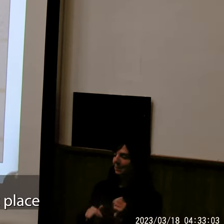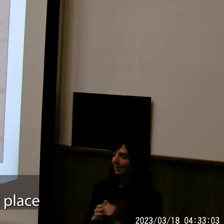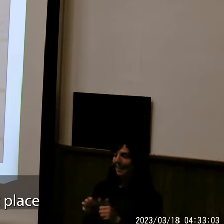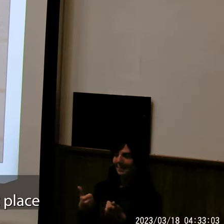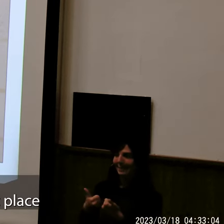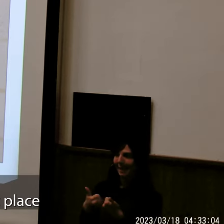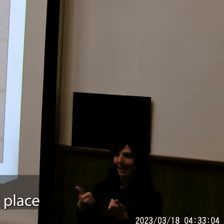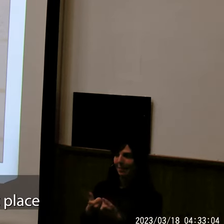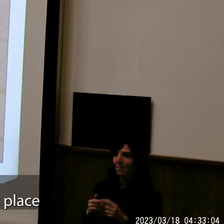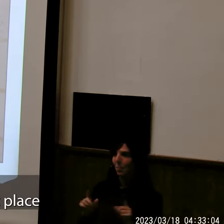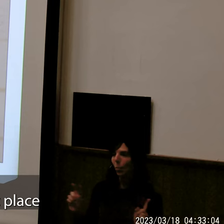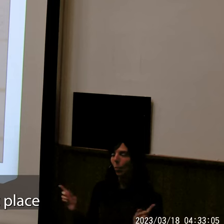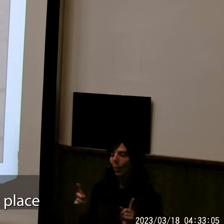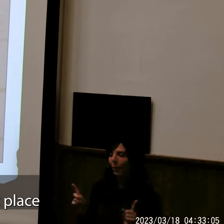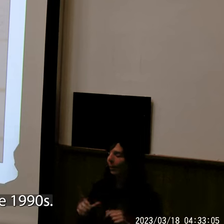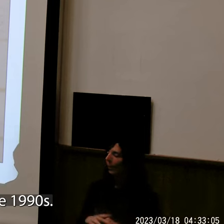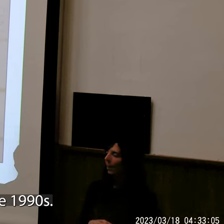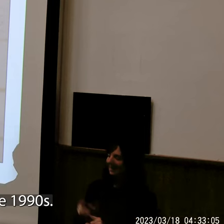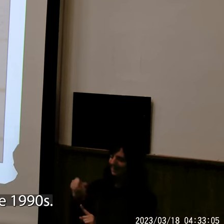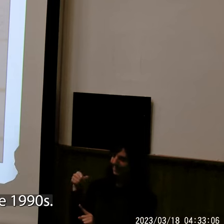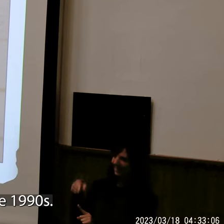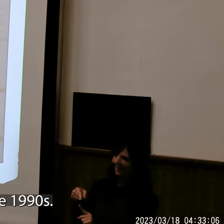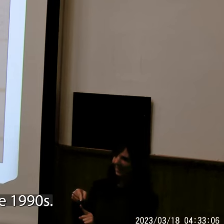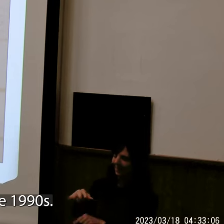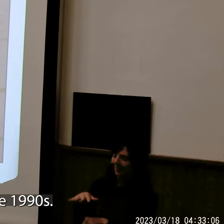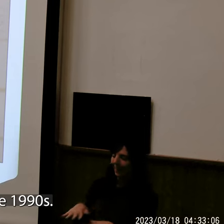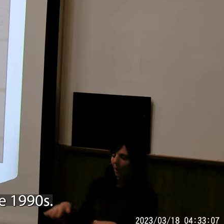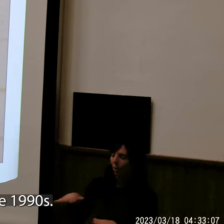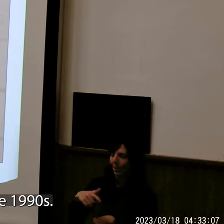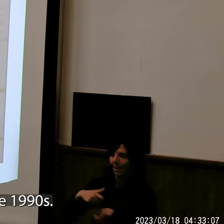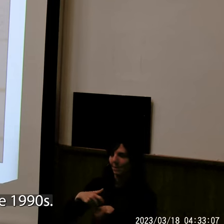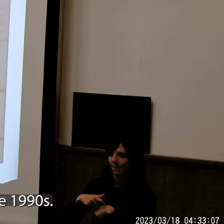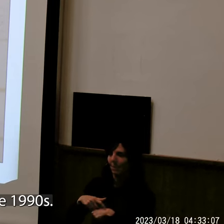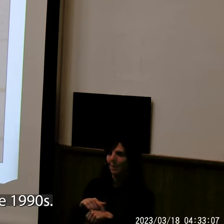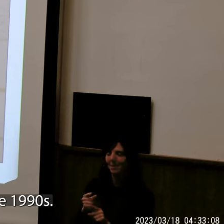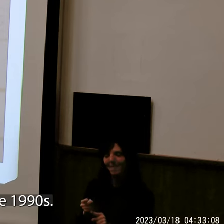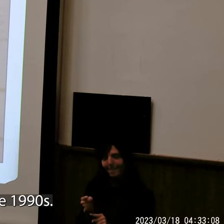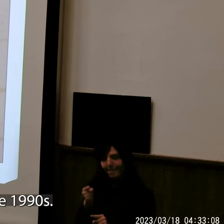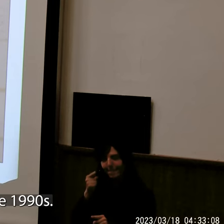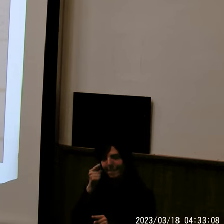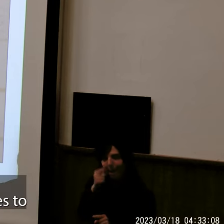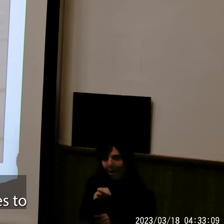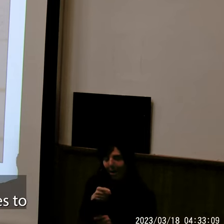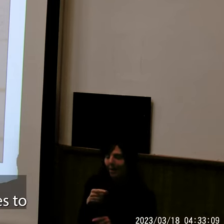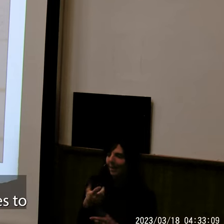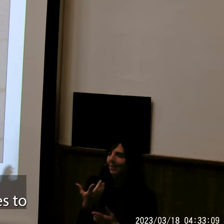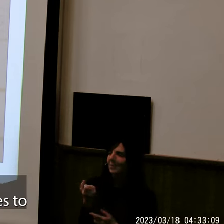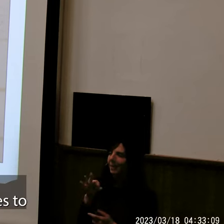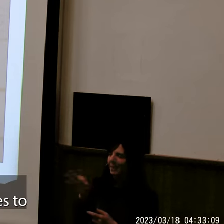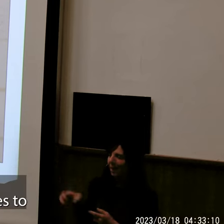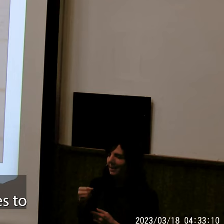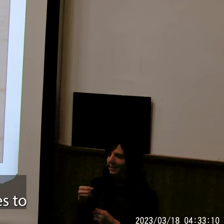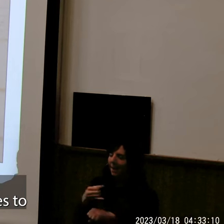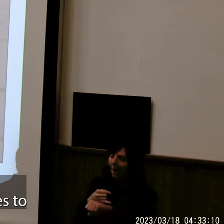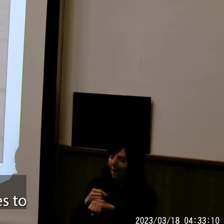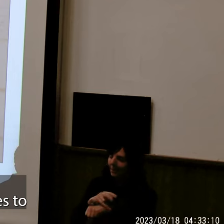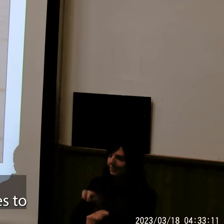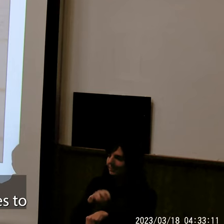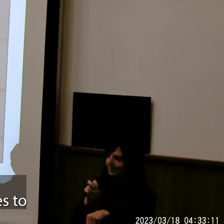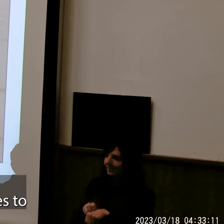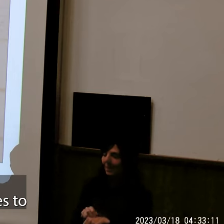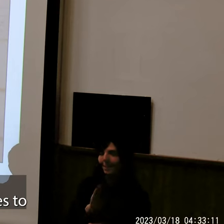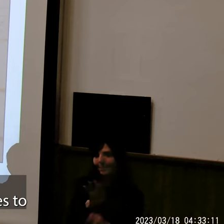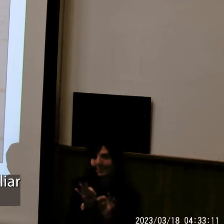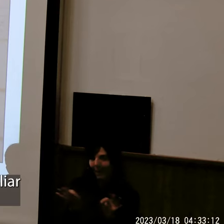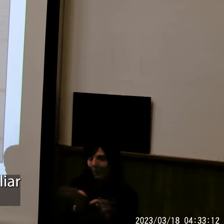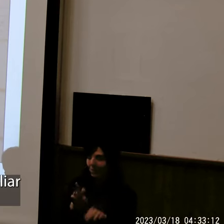very unapologetically specific place and time, this remote Irish island in the 1990s. It includes many words from the Irish language